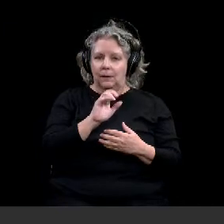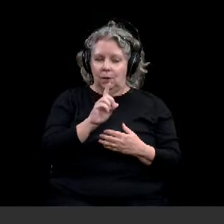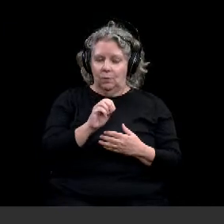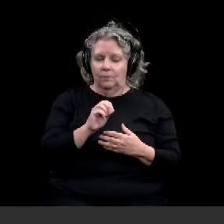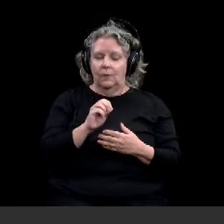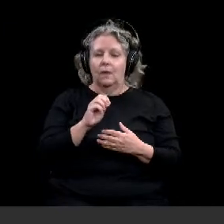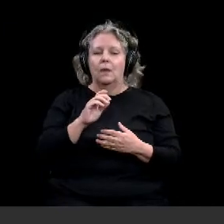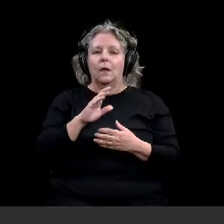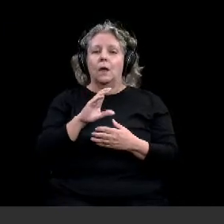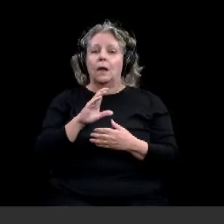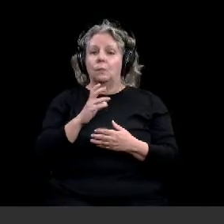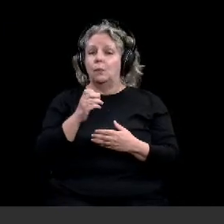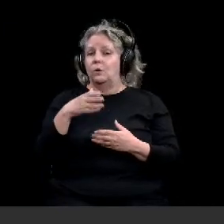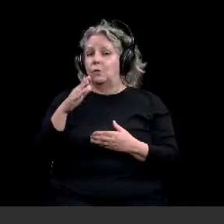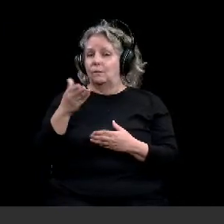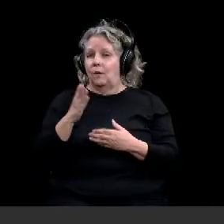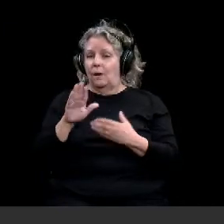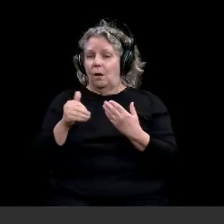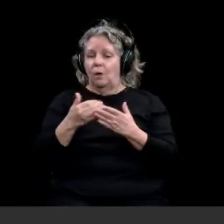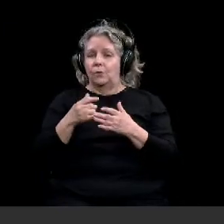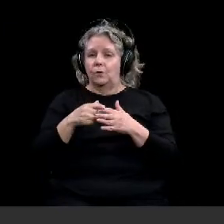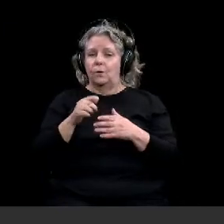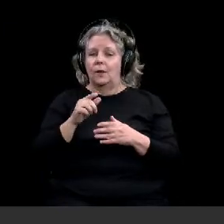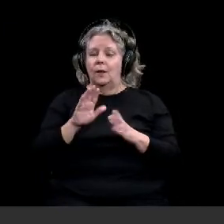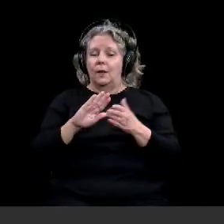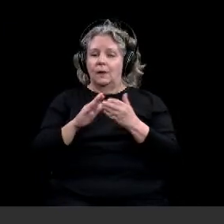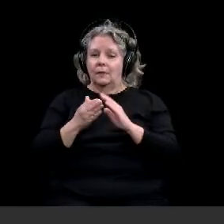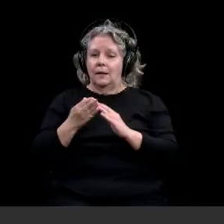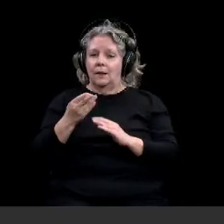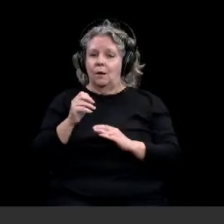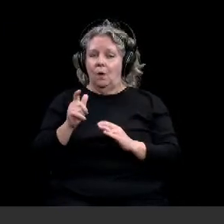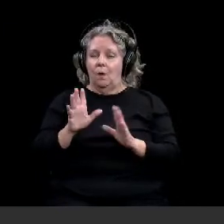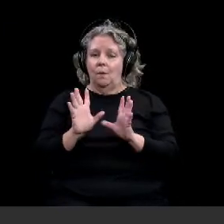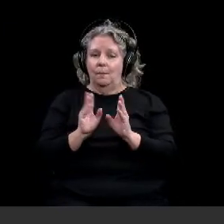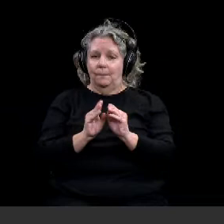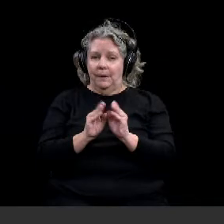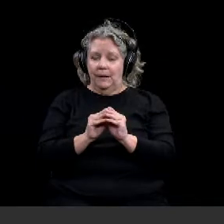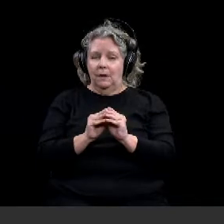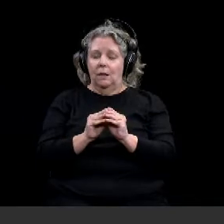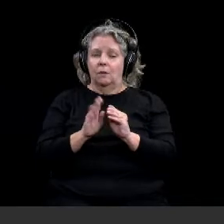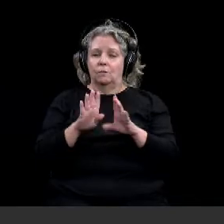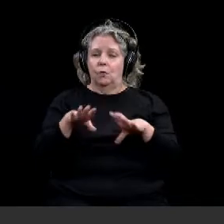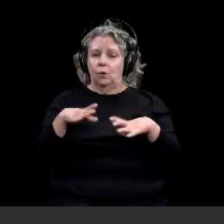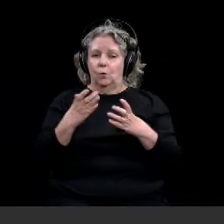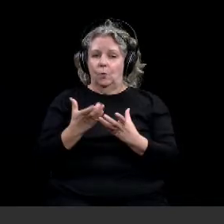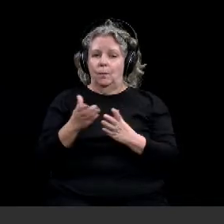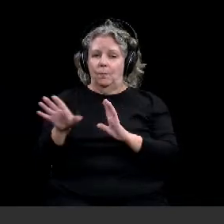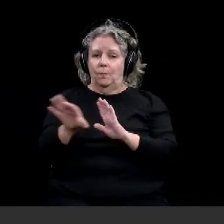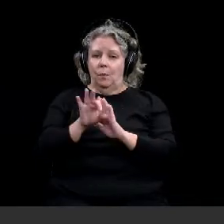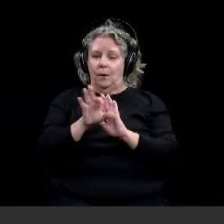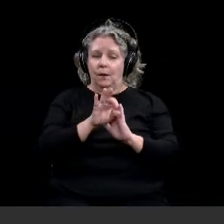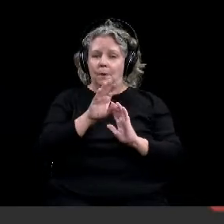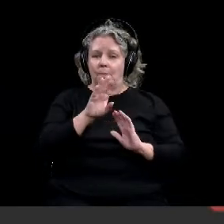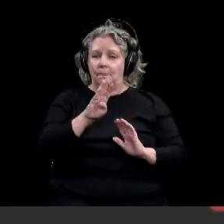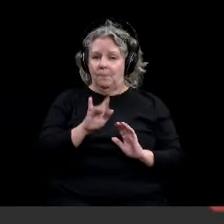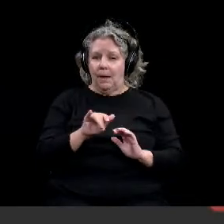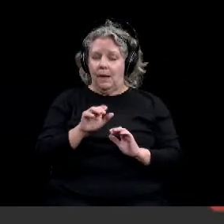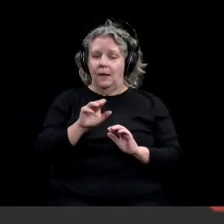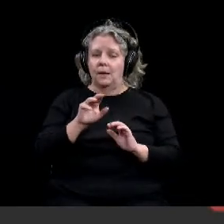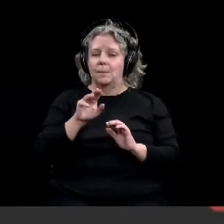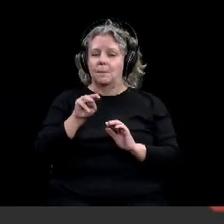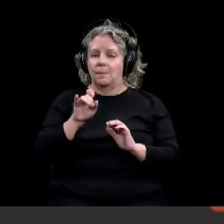by Mayor Deaver, you're the co-chair of, having a special Spanish only tomorrow night, so talk about that too. So take it